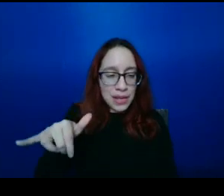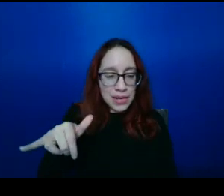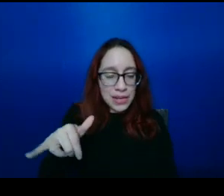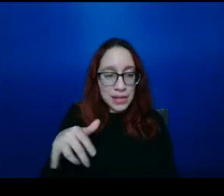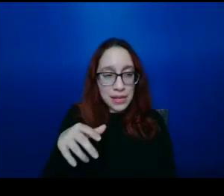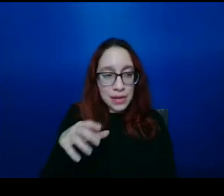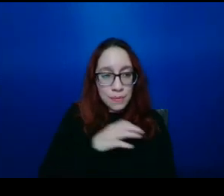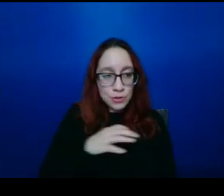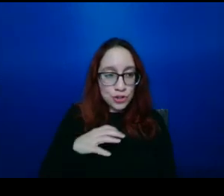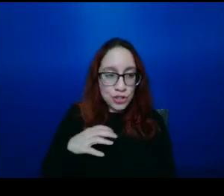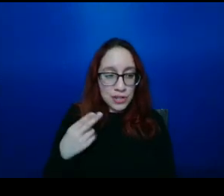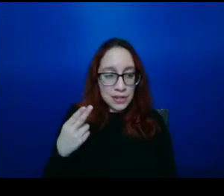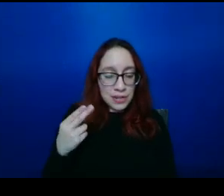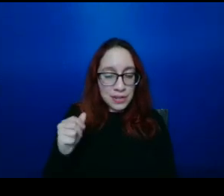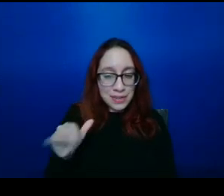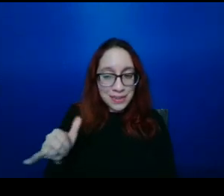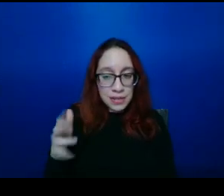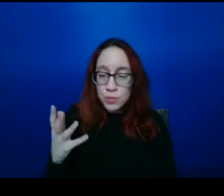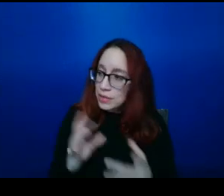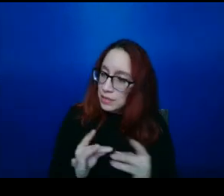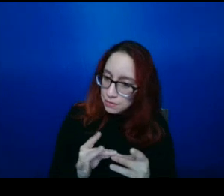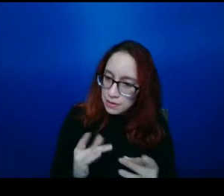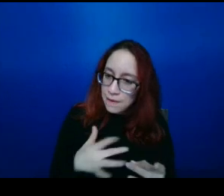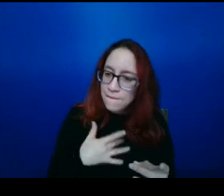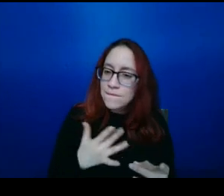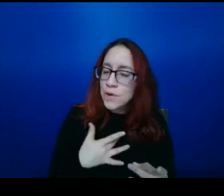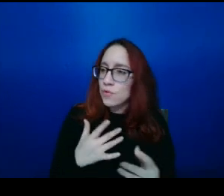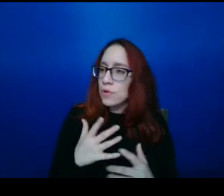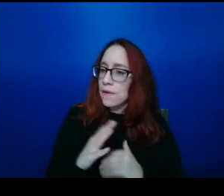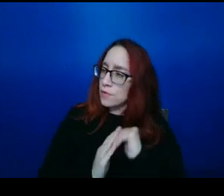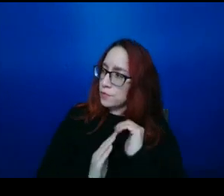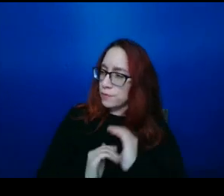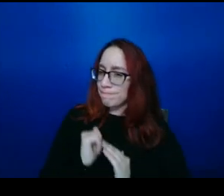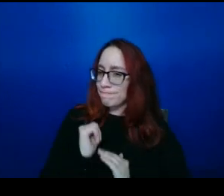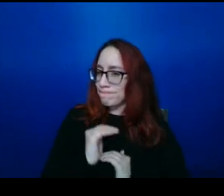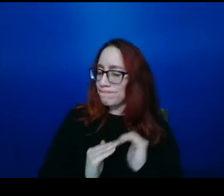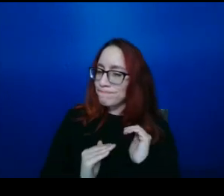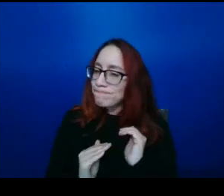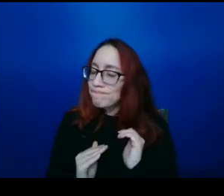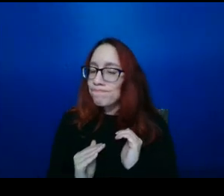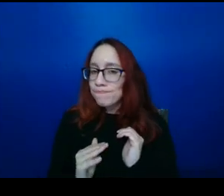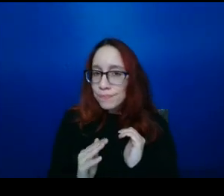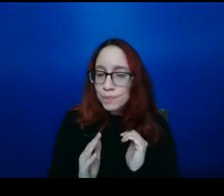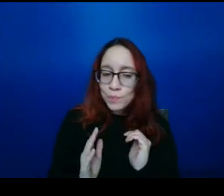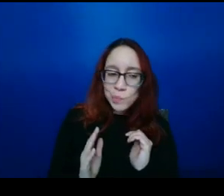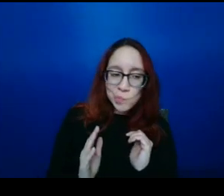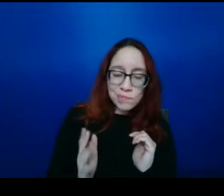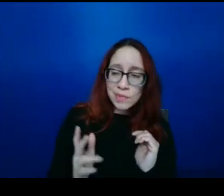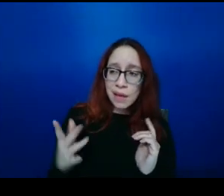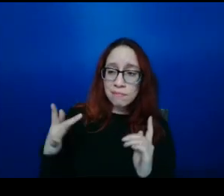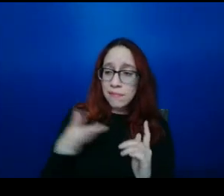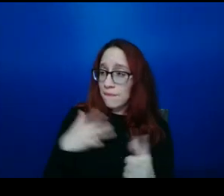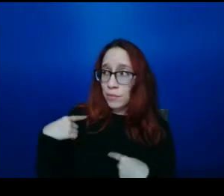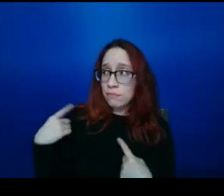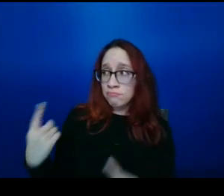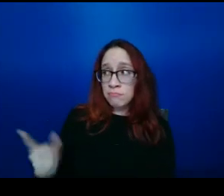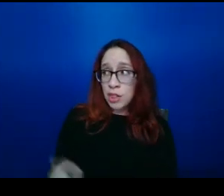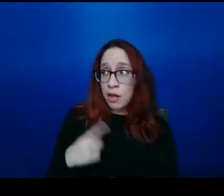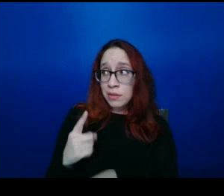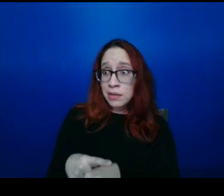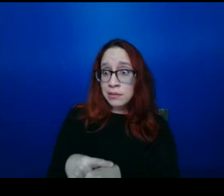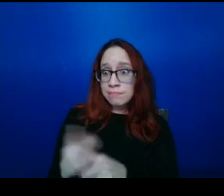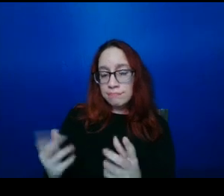you. I would like to say I do feel very comfortable I haven't felt that way in a long time.